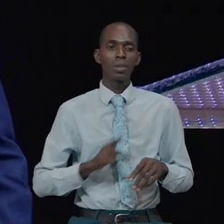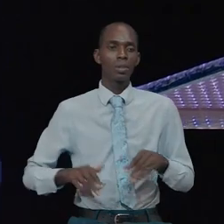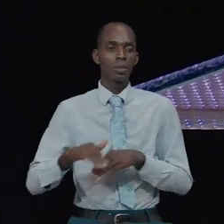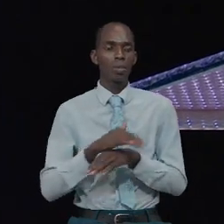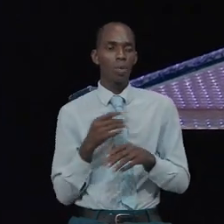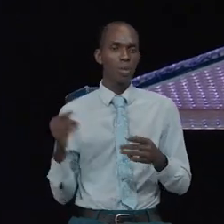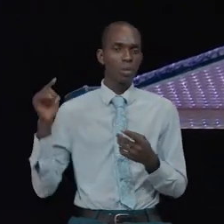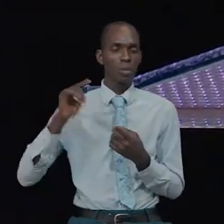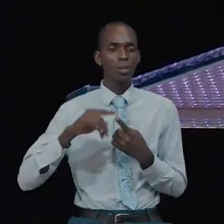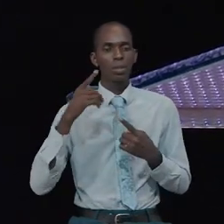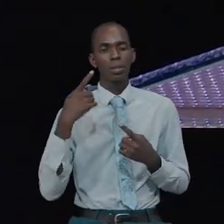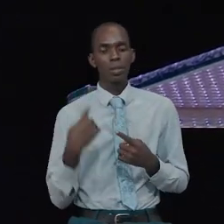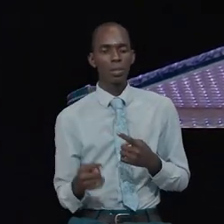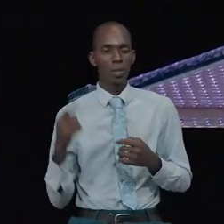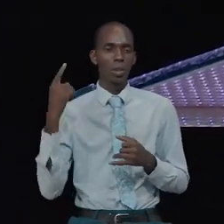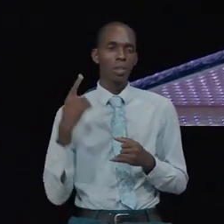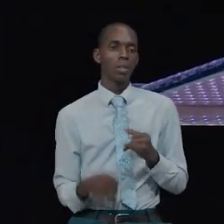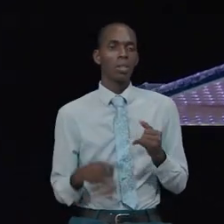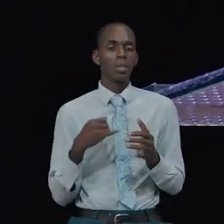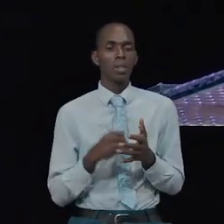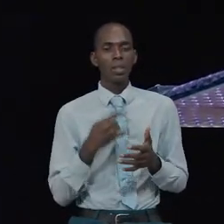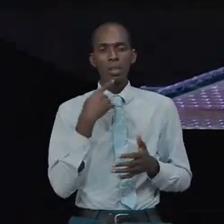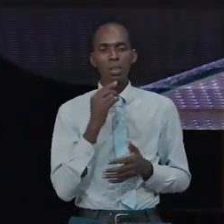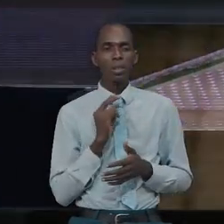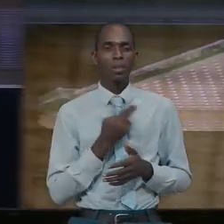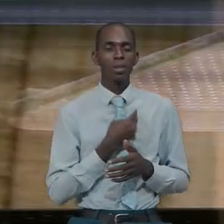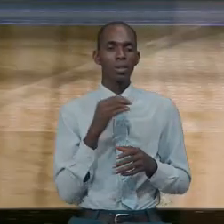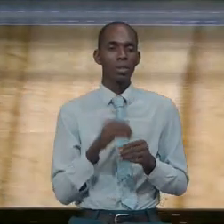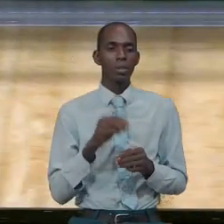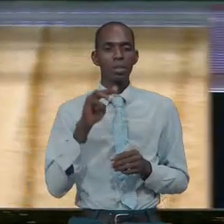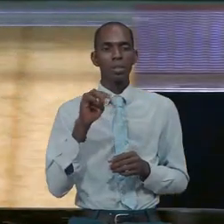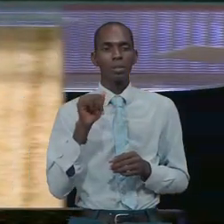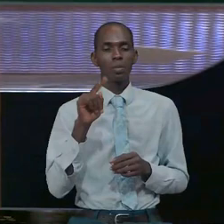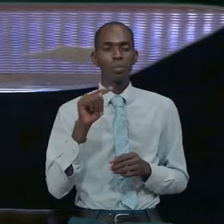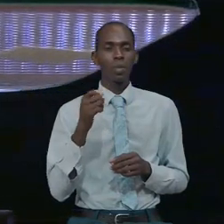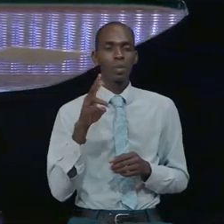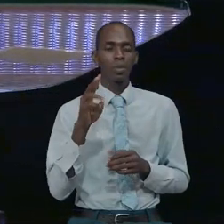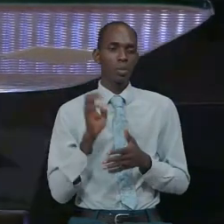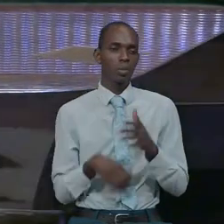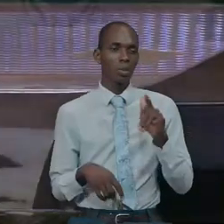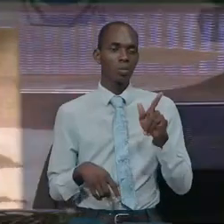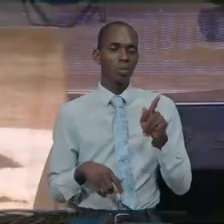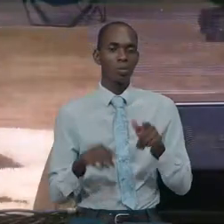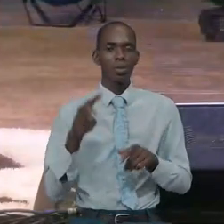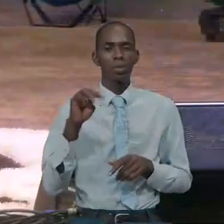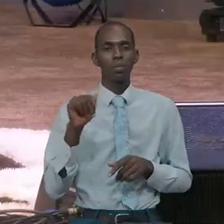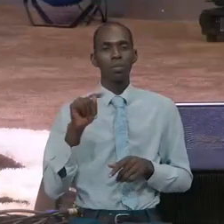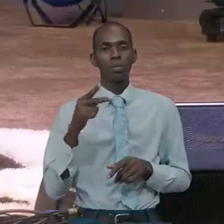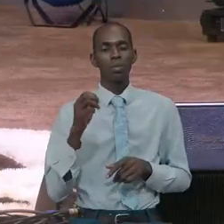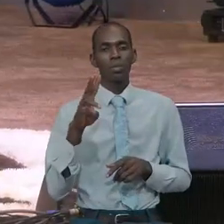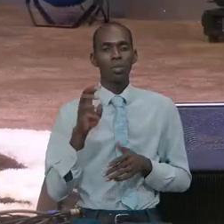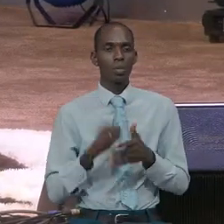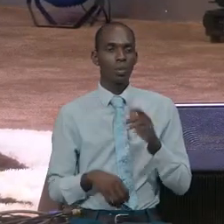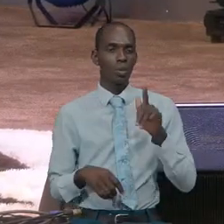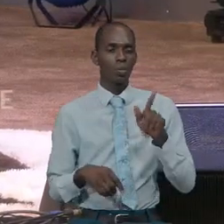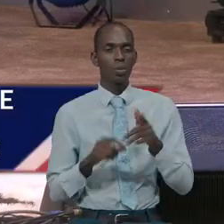the very end. It tells us in Matthew chapter 21, Matthew chapter 21, and I'm